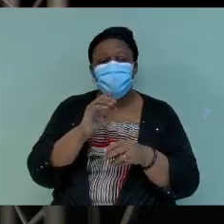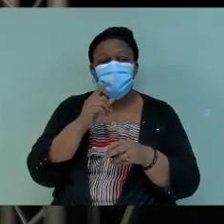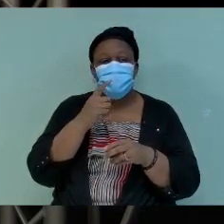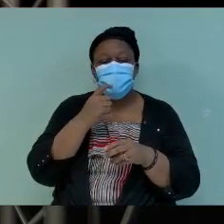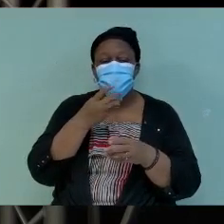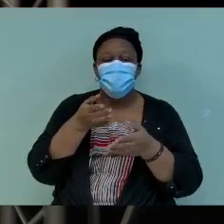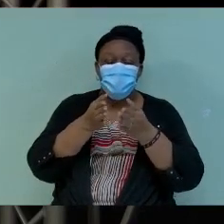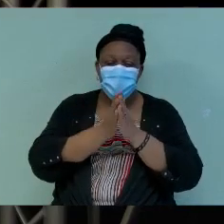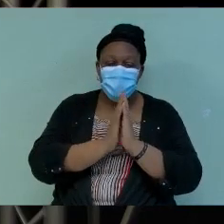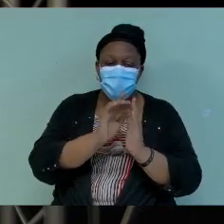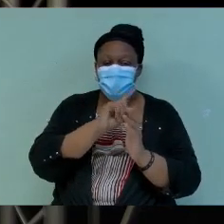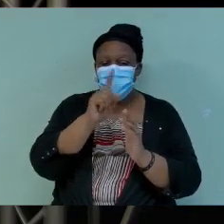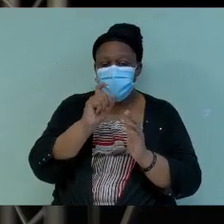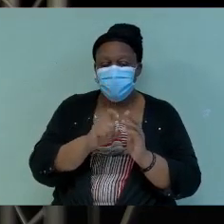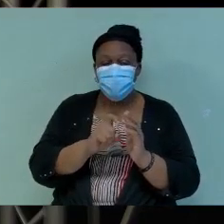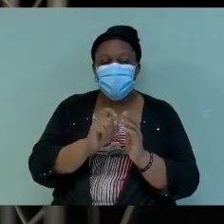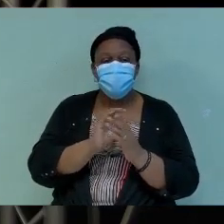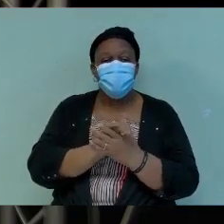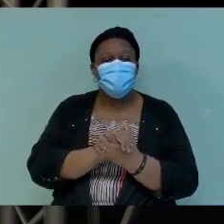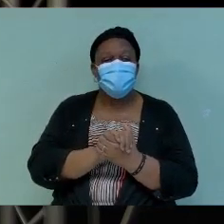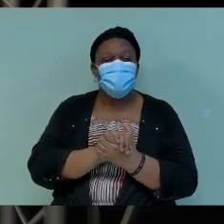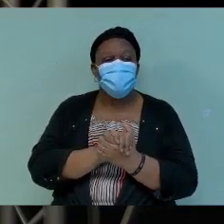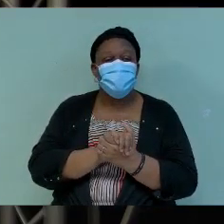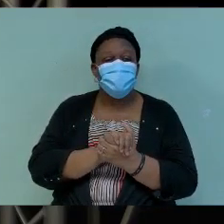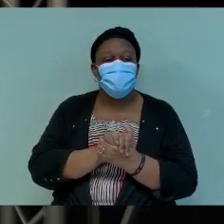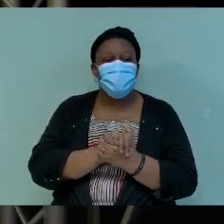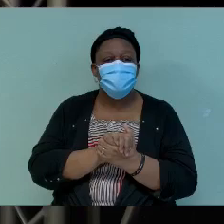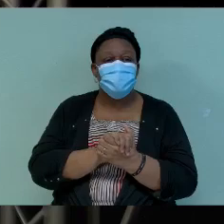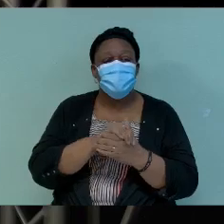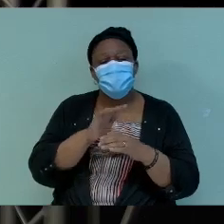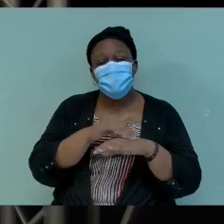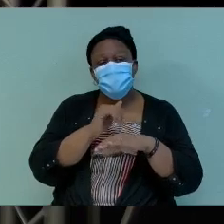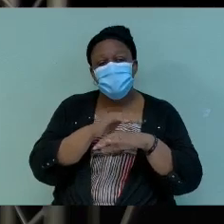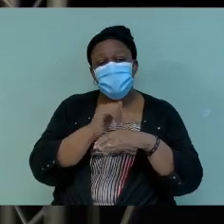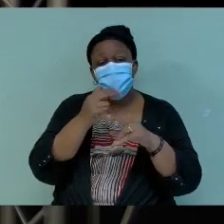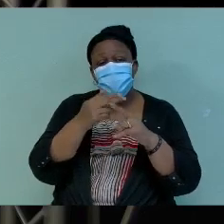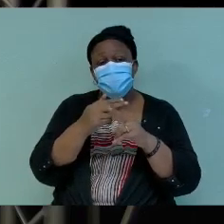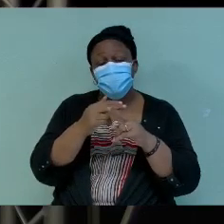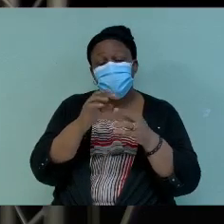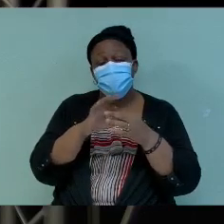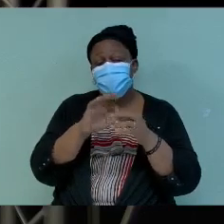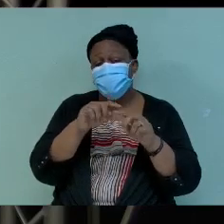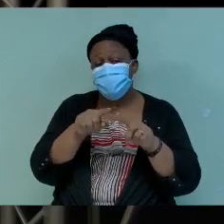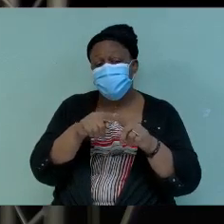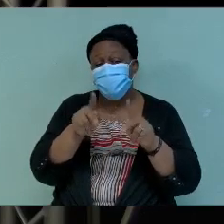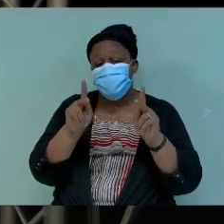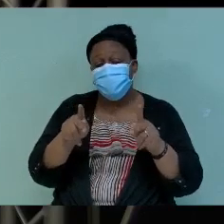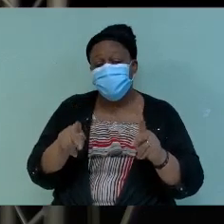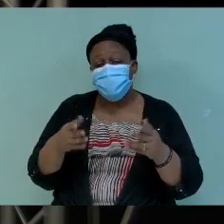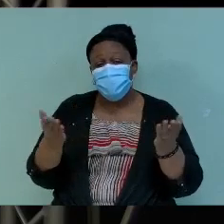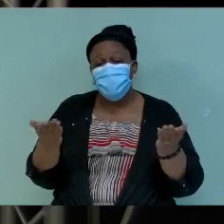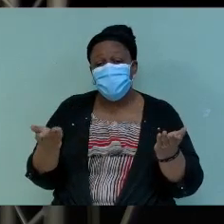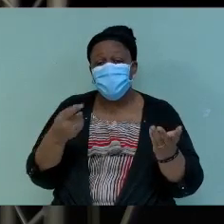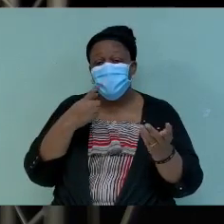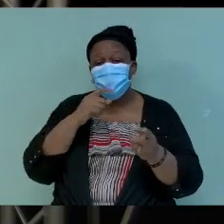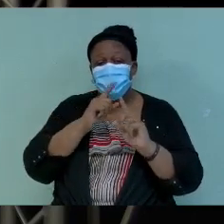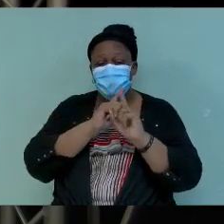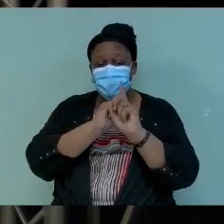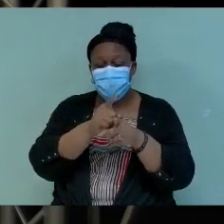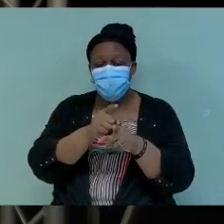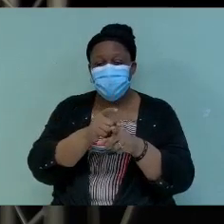Wilkinson, our medical chief of staff, Mr. Abdia Samuel, chair of the